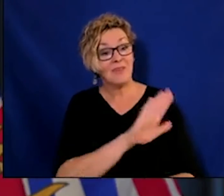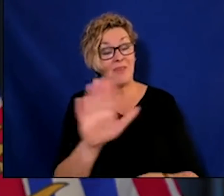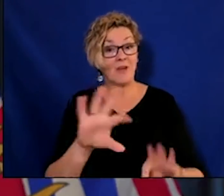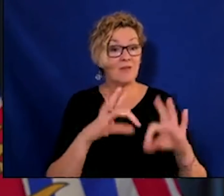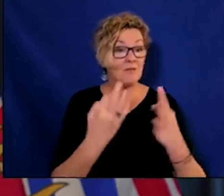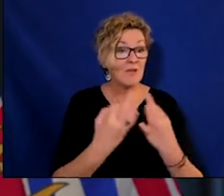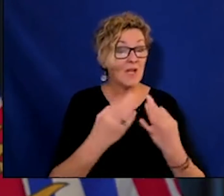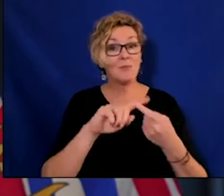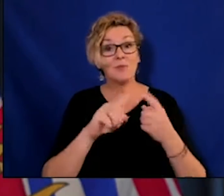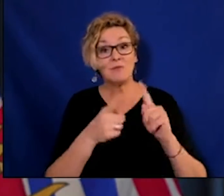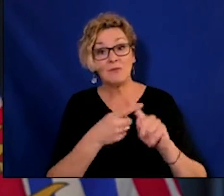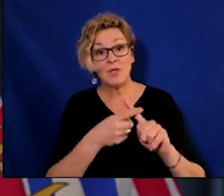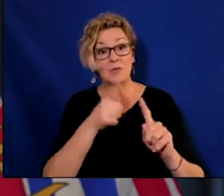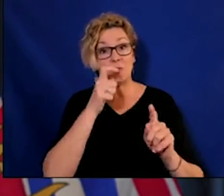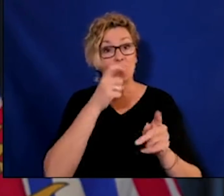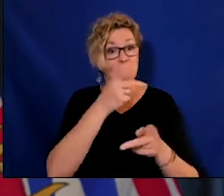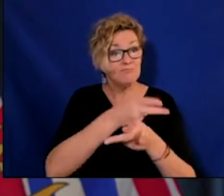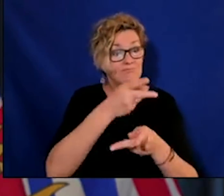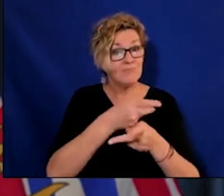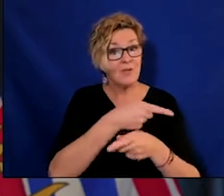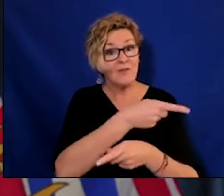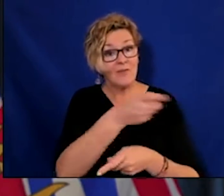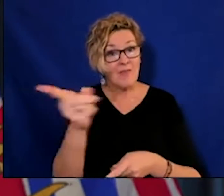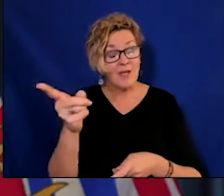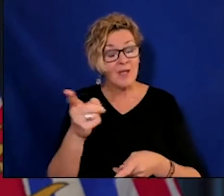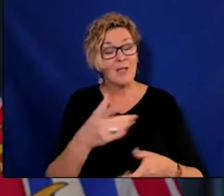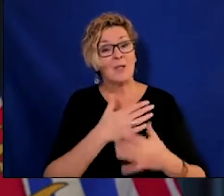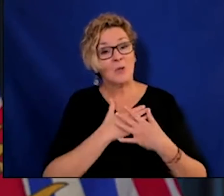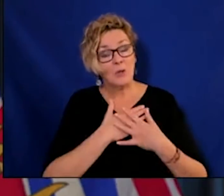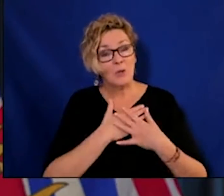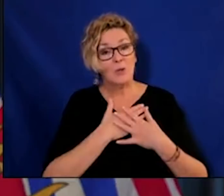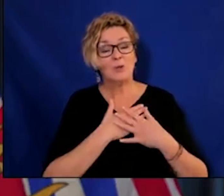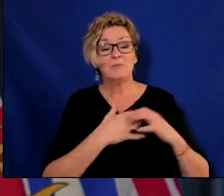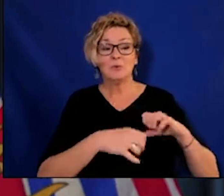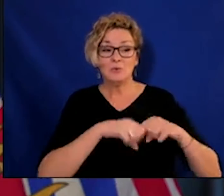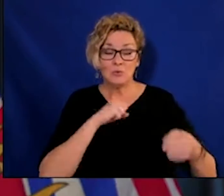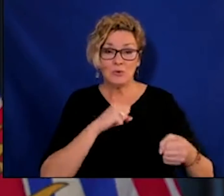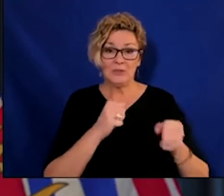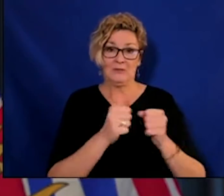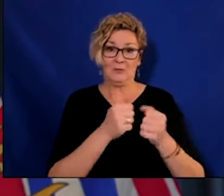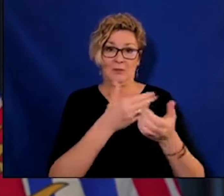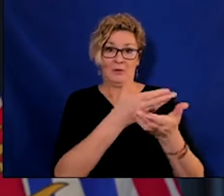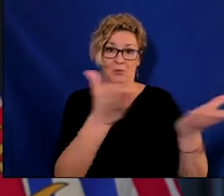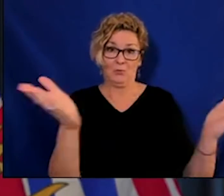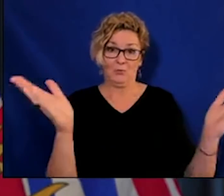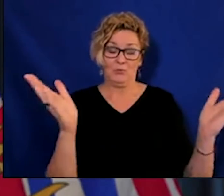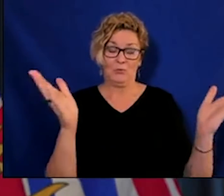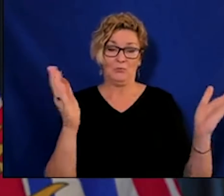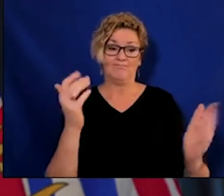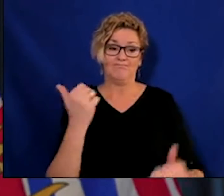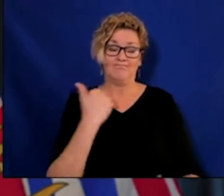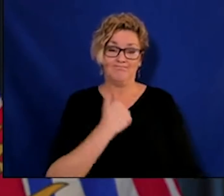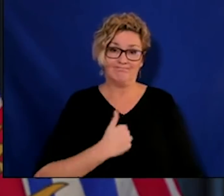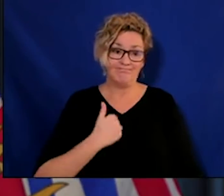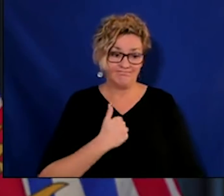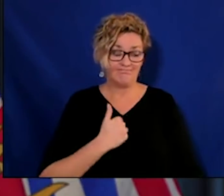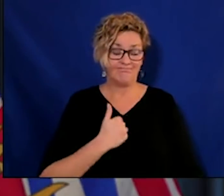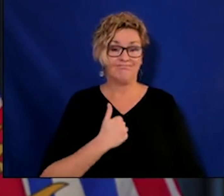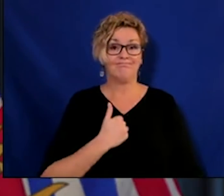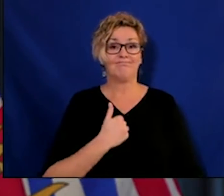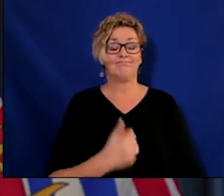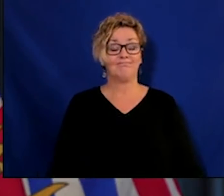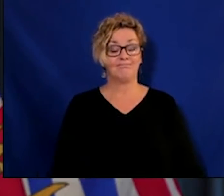when we have an outbreak in long-term care, and to the communities of our people who have died.